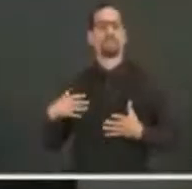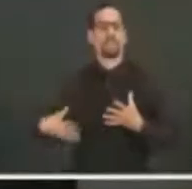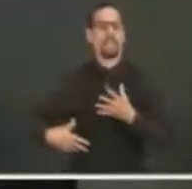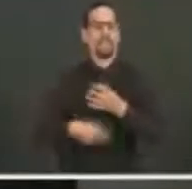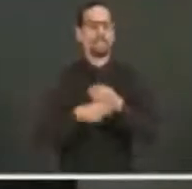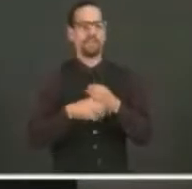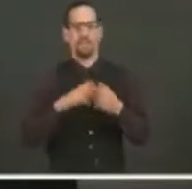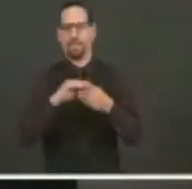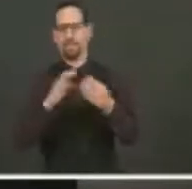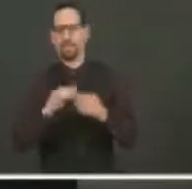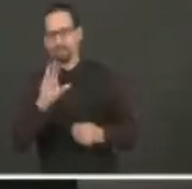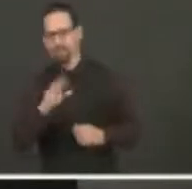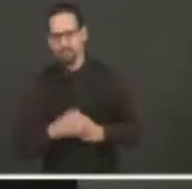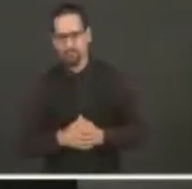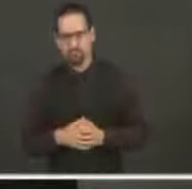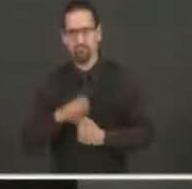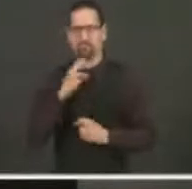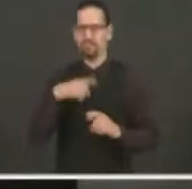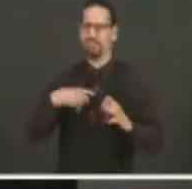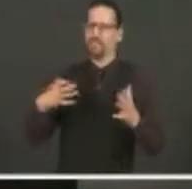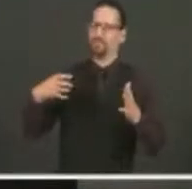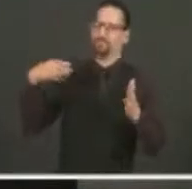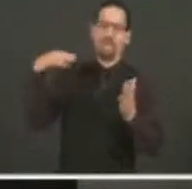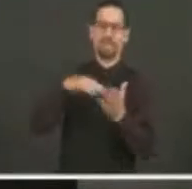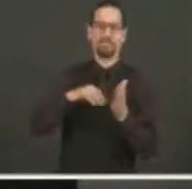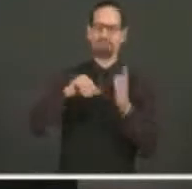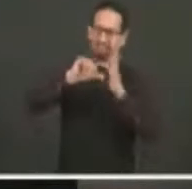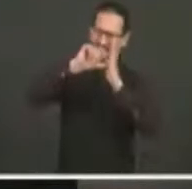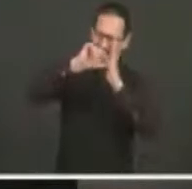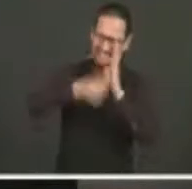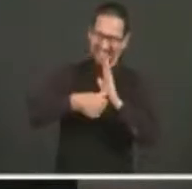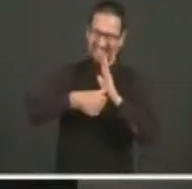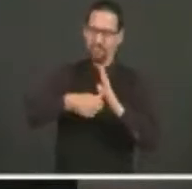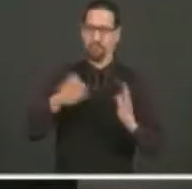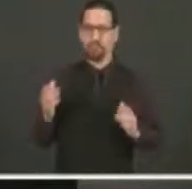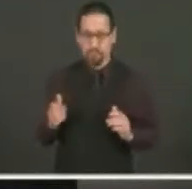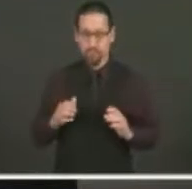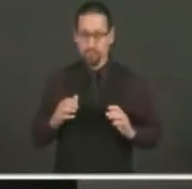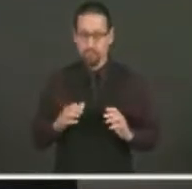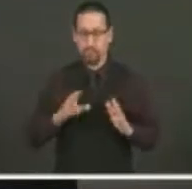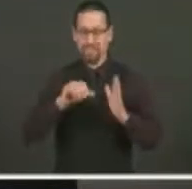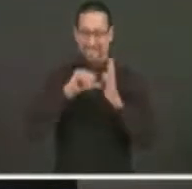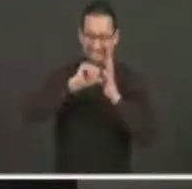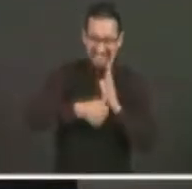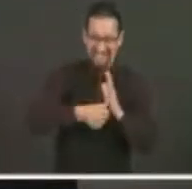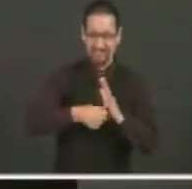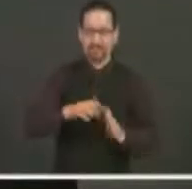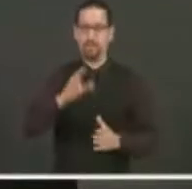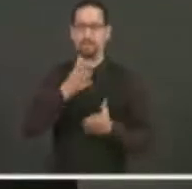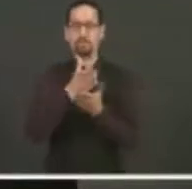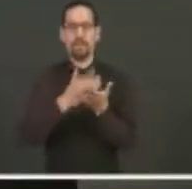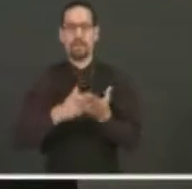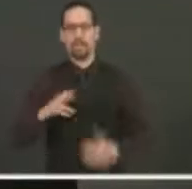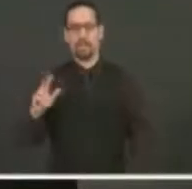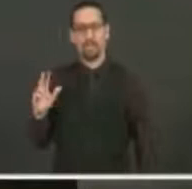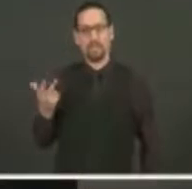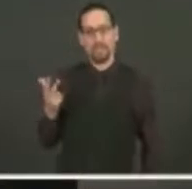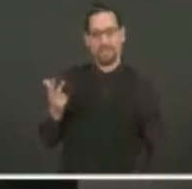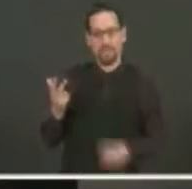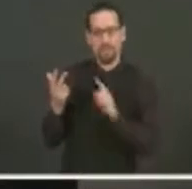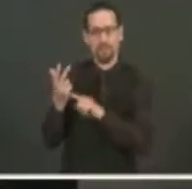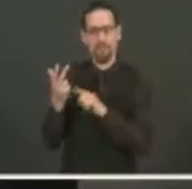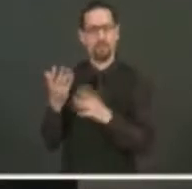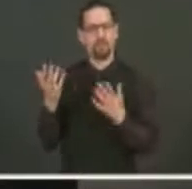different, and I want to make sure I hammer it home. What we're trying to do for phase 3 is make a distinction between social